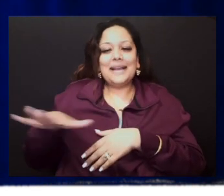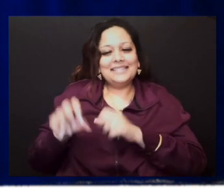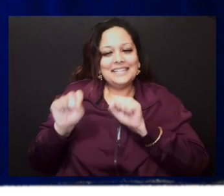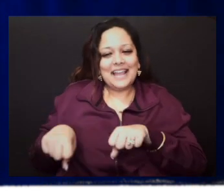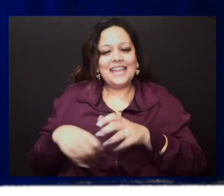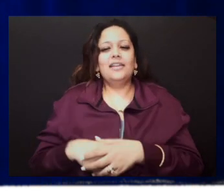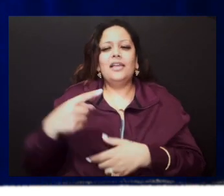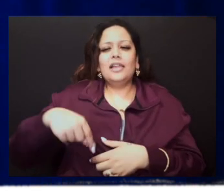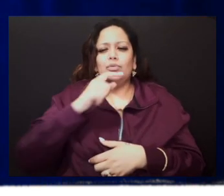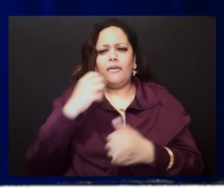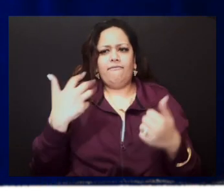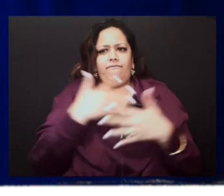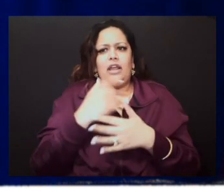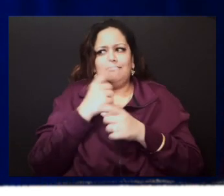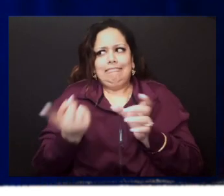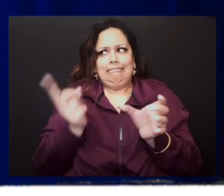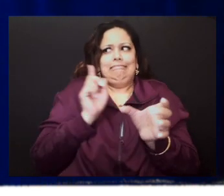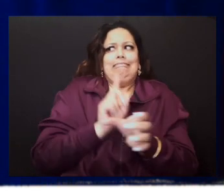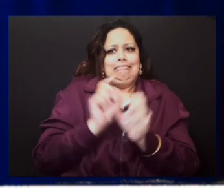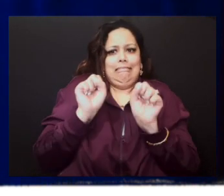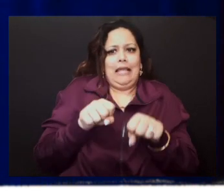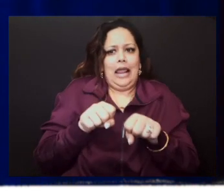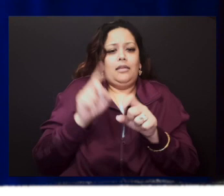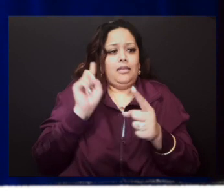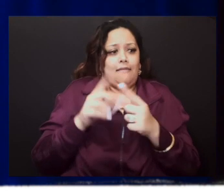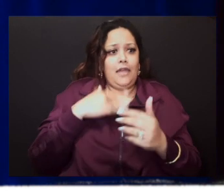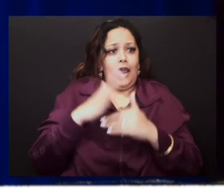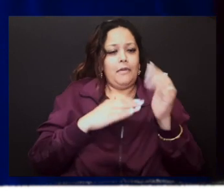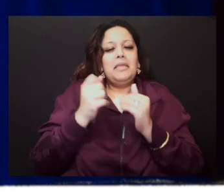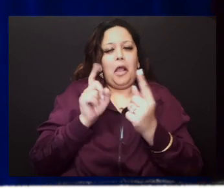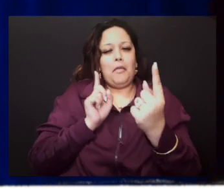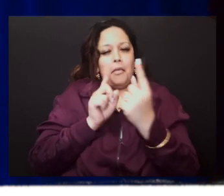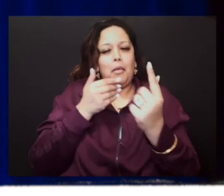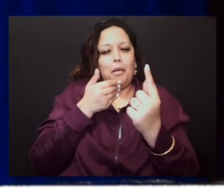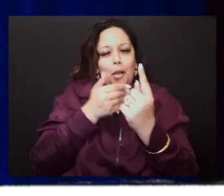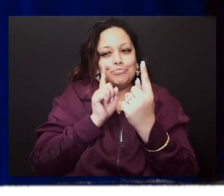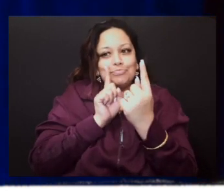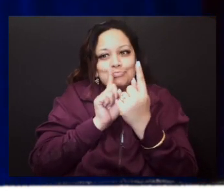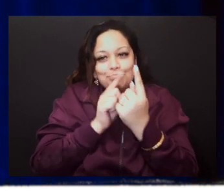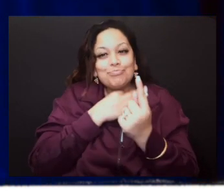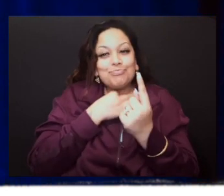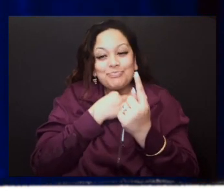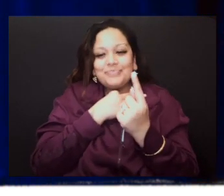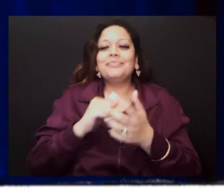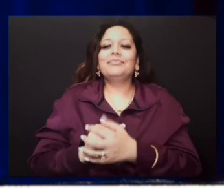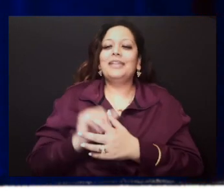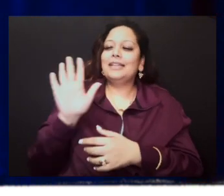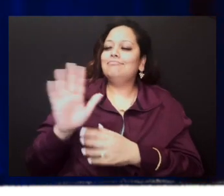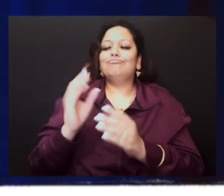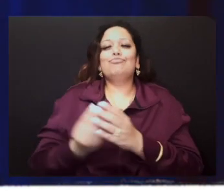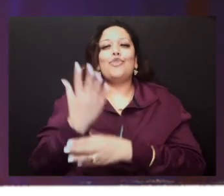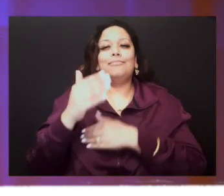who are initially afraid can stay at the back or the side until they are comfortable to come closer. Theater at